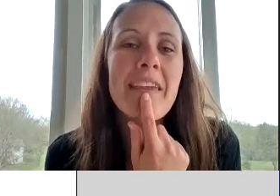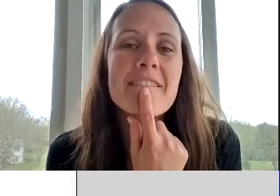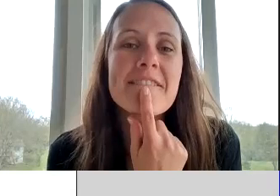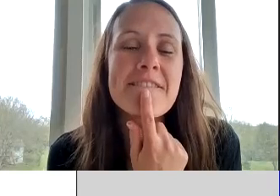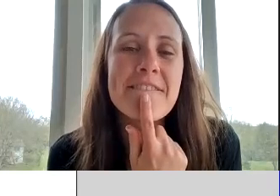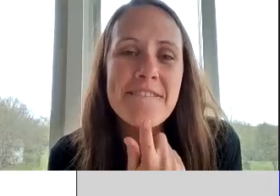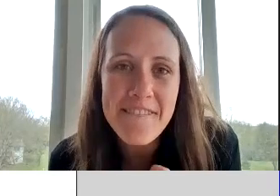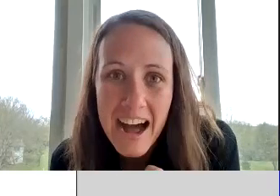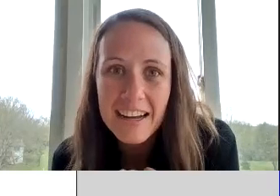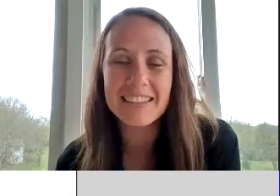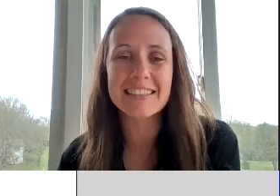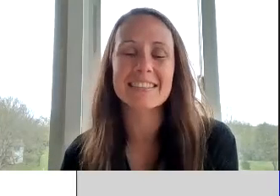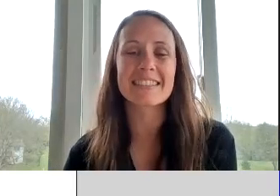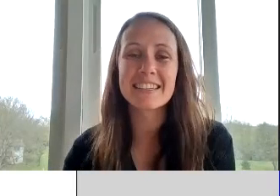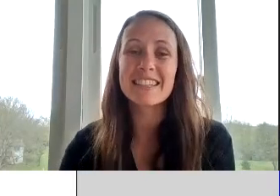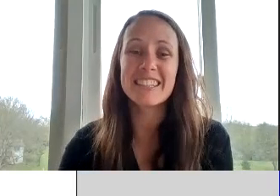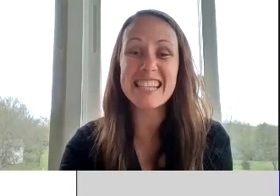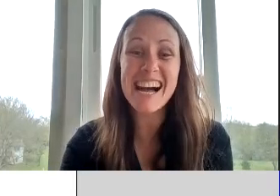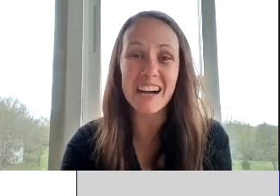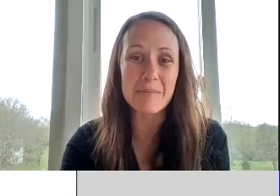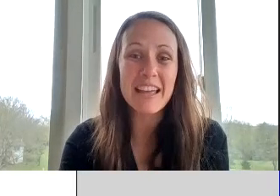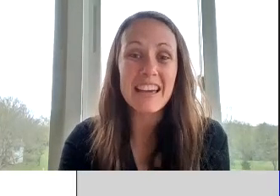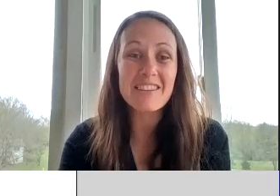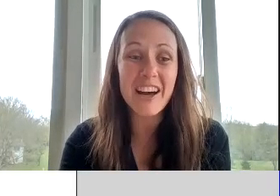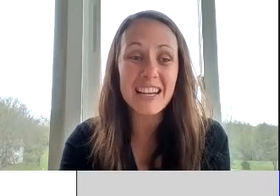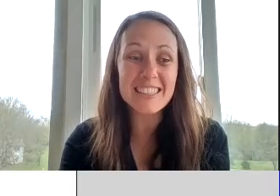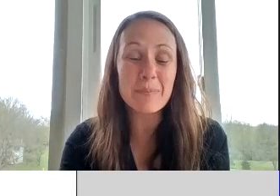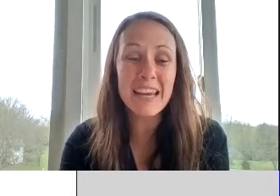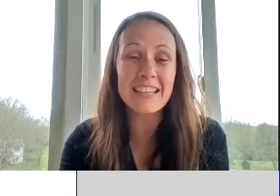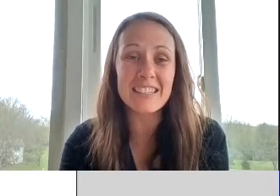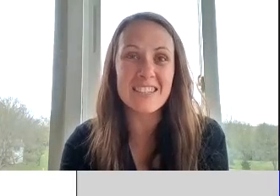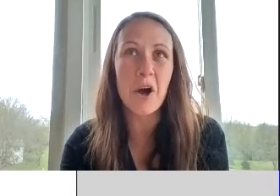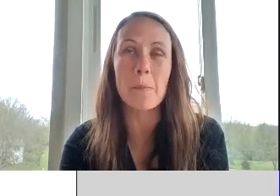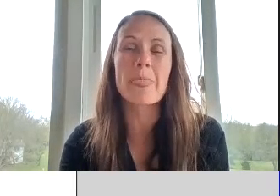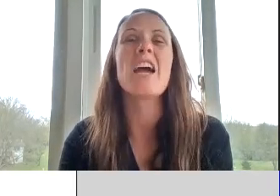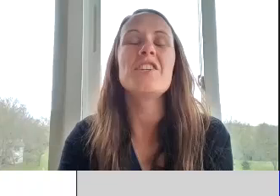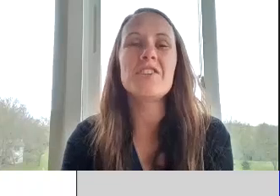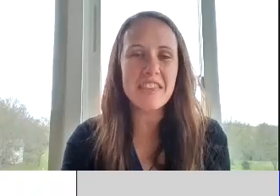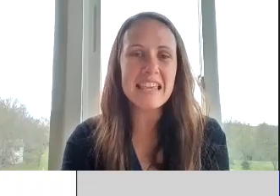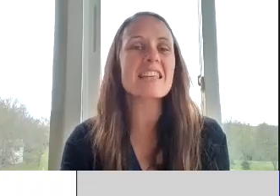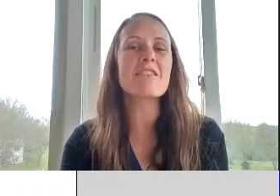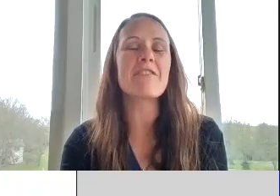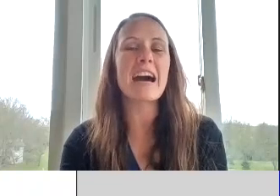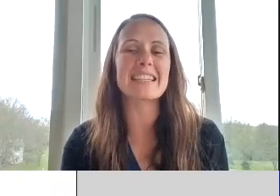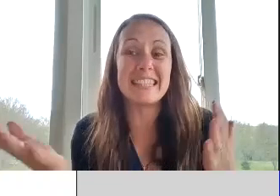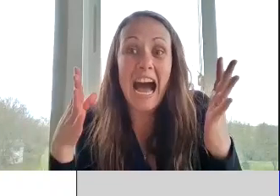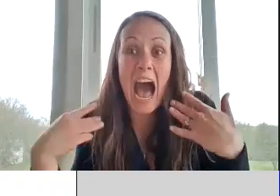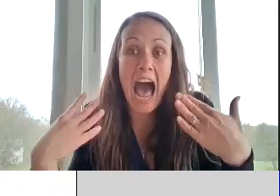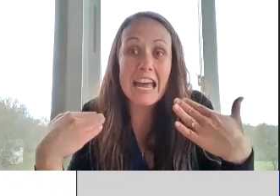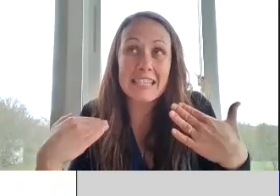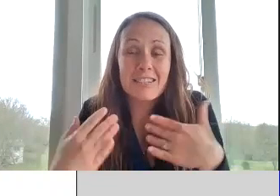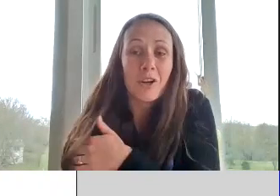me. Fox. Good job. The fox is playing in the snow. Do you think that the fox